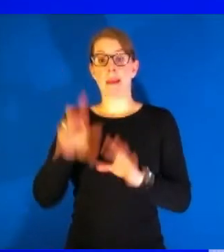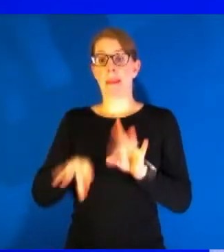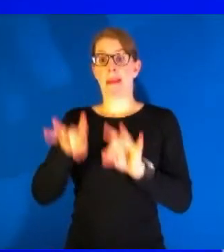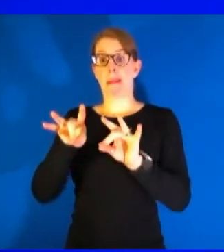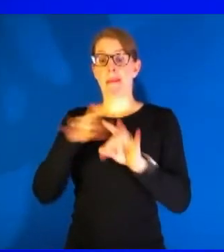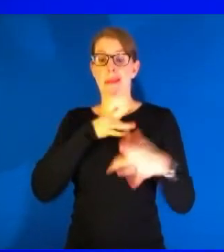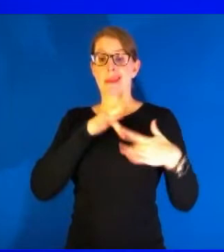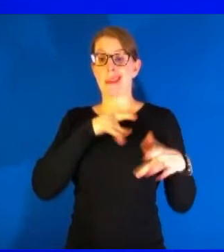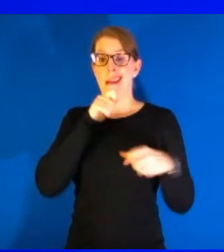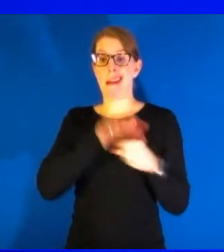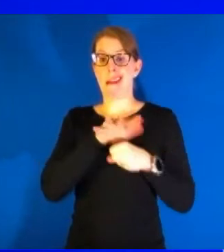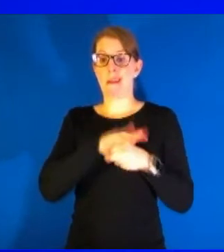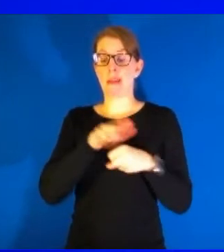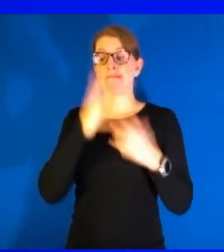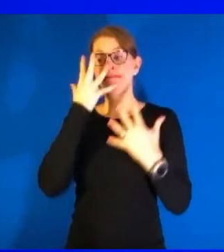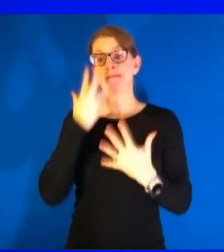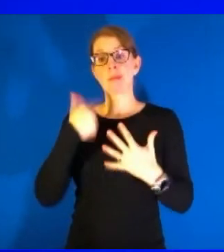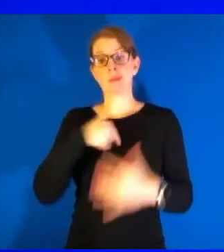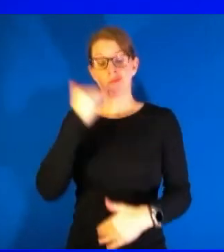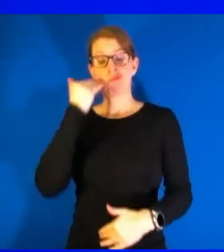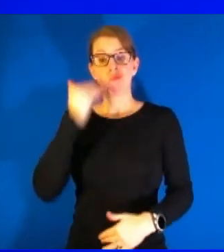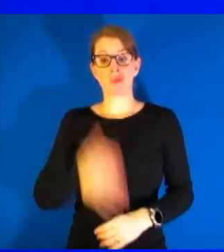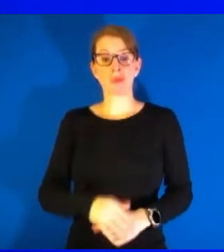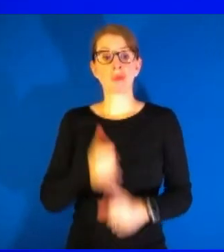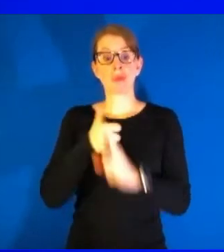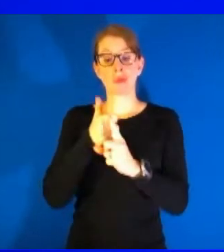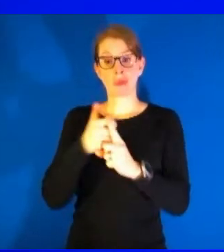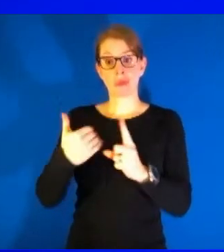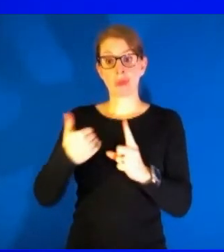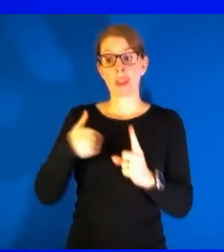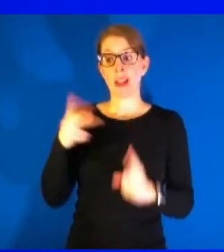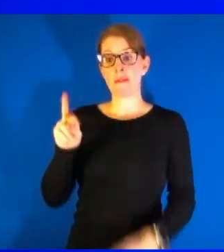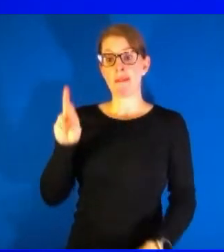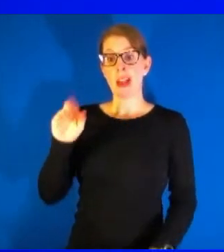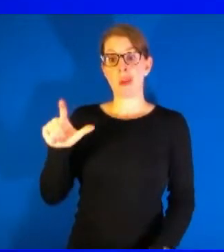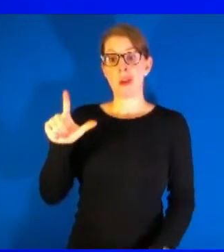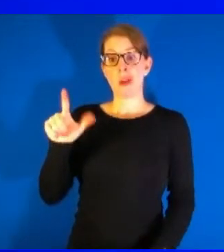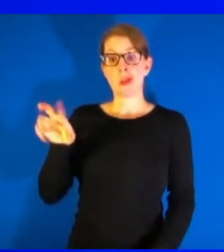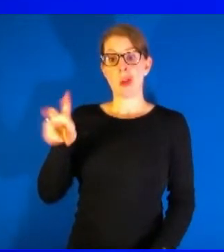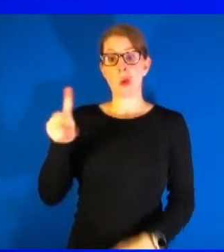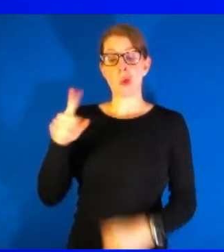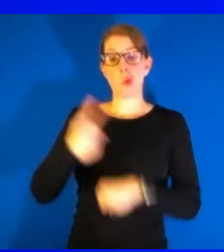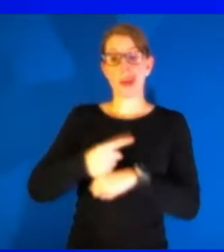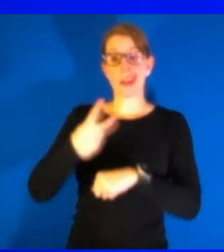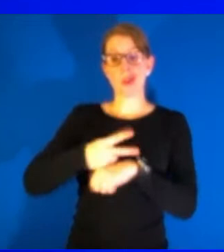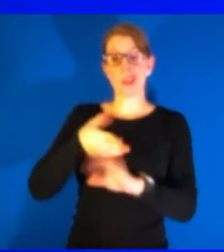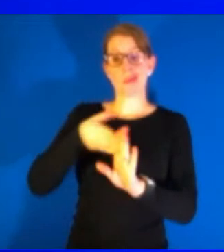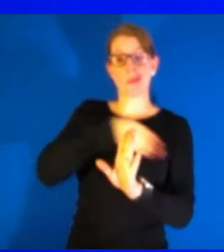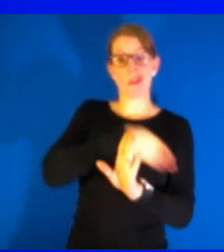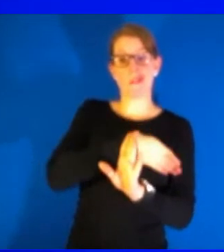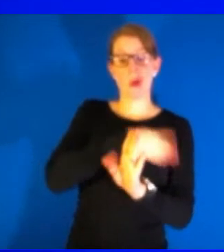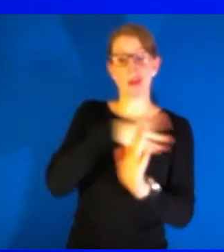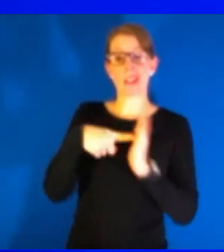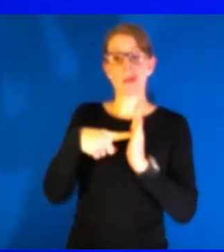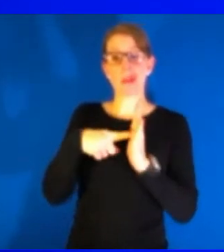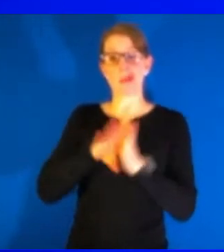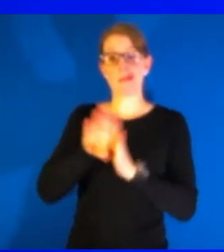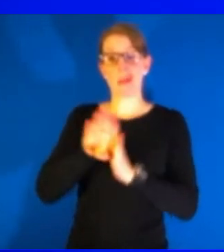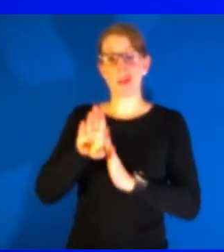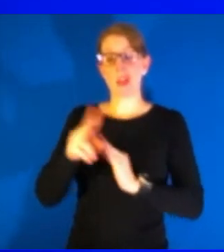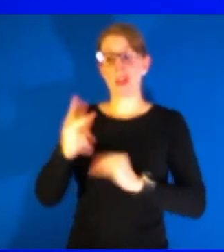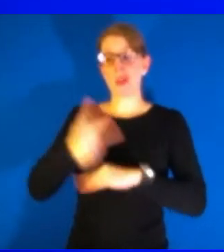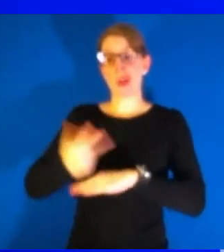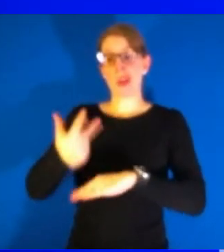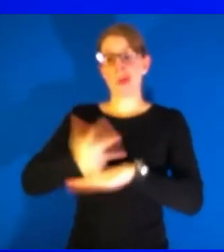You know, unfortunately, what we do know is that you have the highest viral loads in your body 1 to 2 days prior to getting any symptoms to about 2 to 3 days